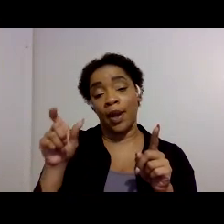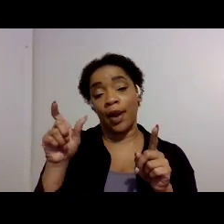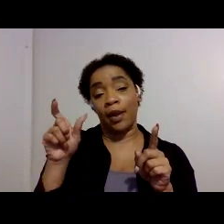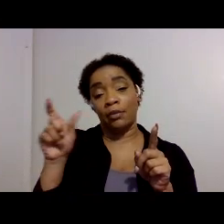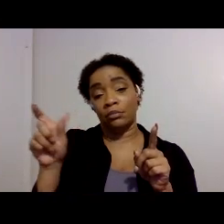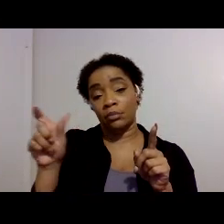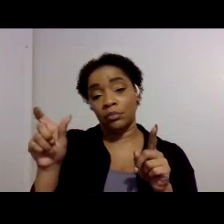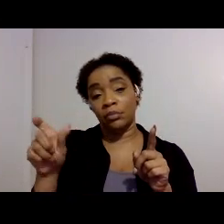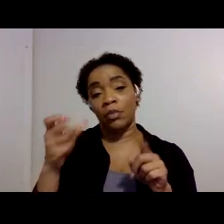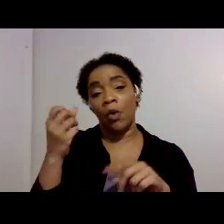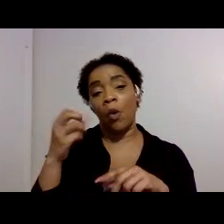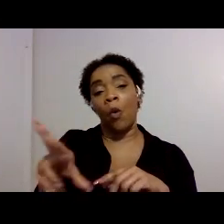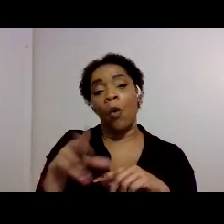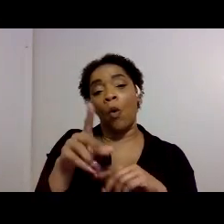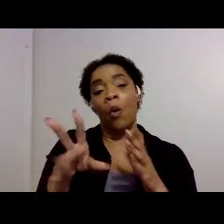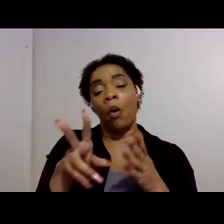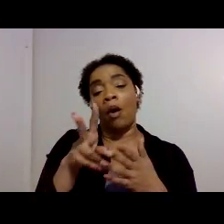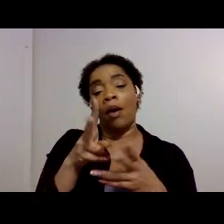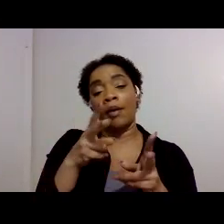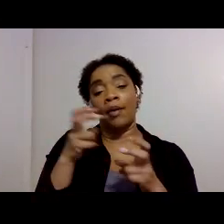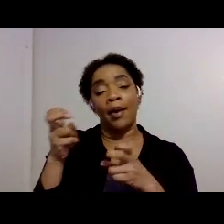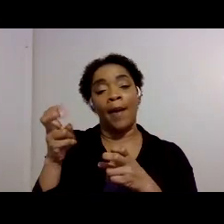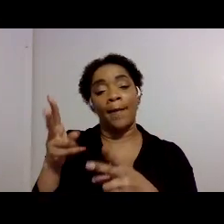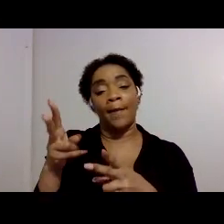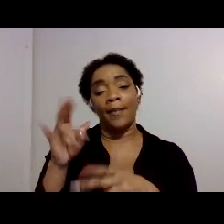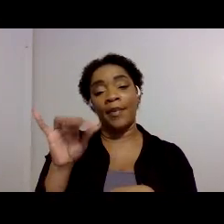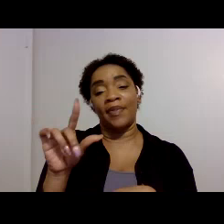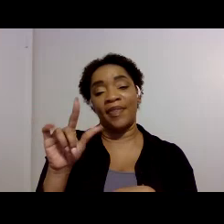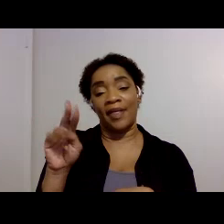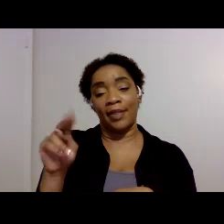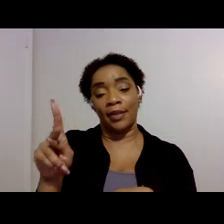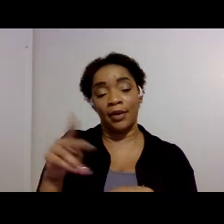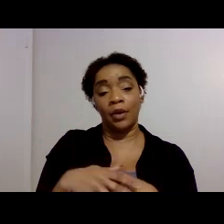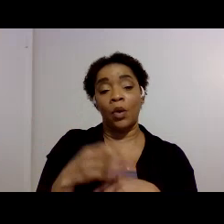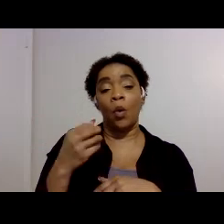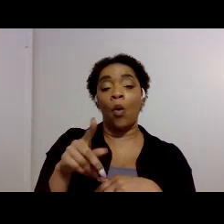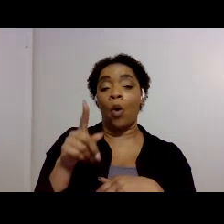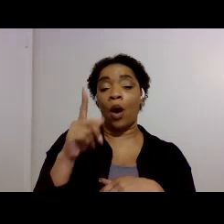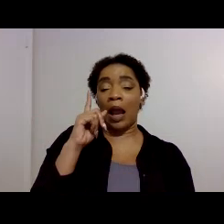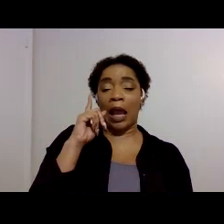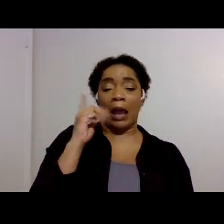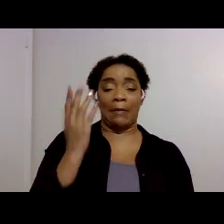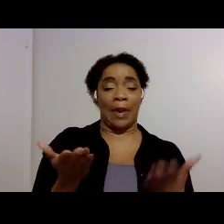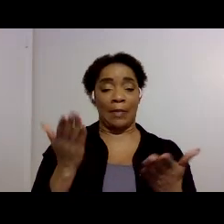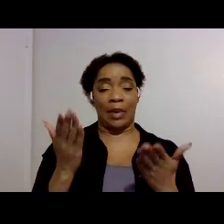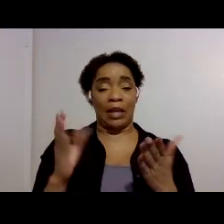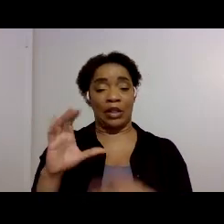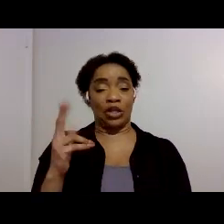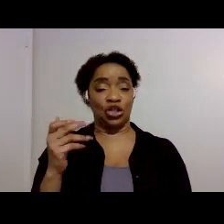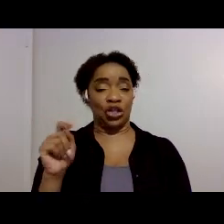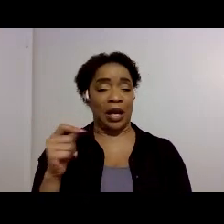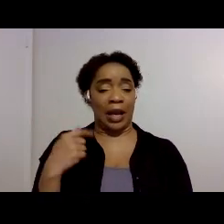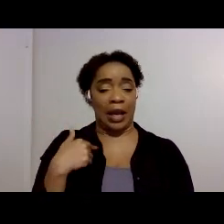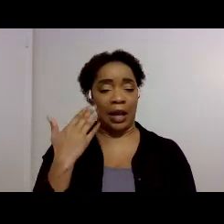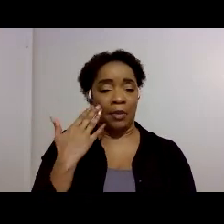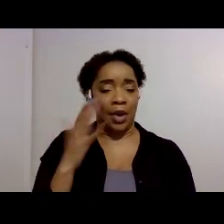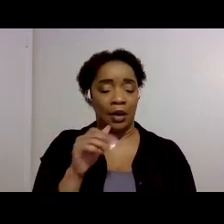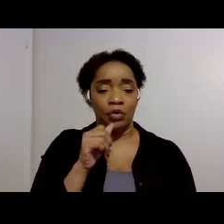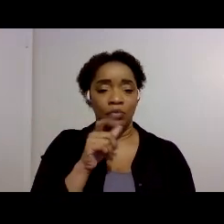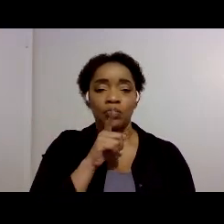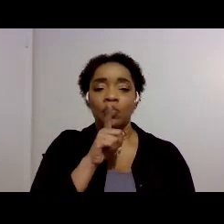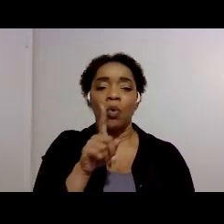respond, I believe, to the chat as well. I'm not 100% sure on that. I'm sure the marshal will clear, but here is the code again